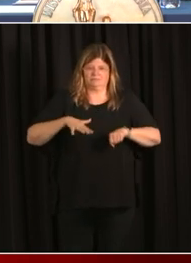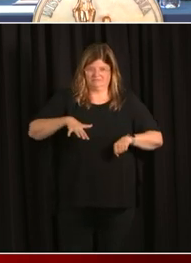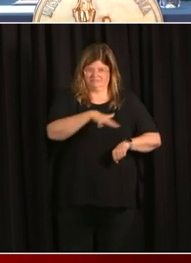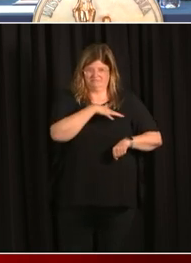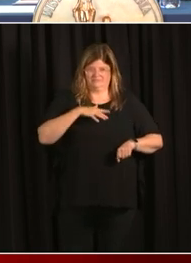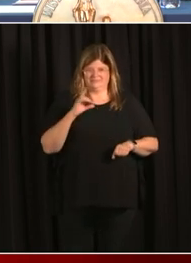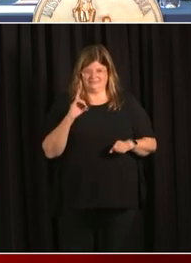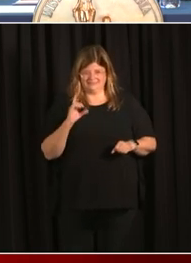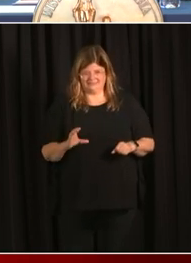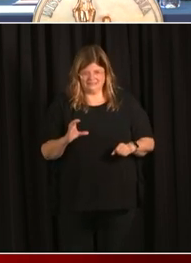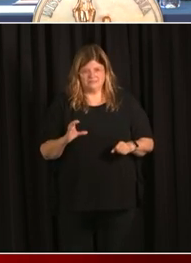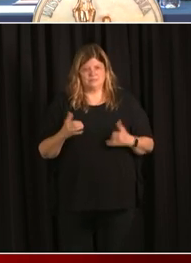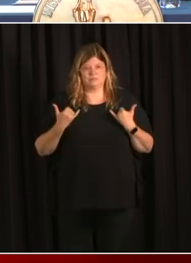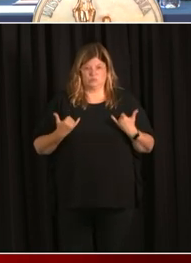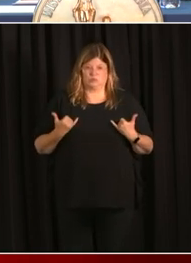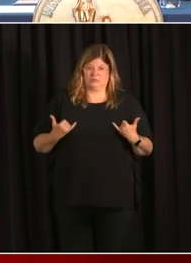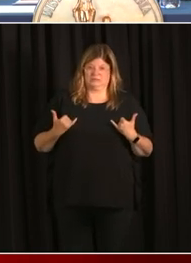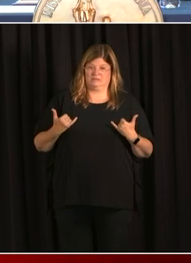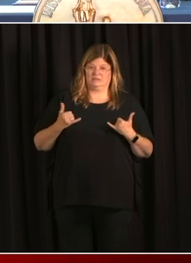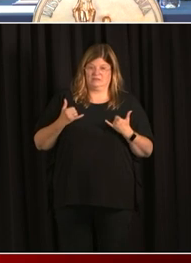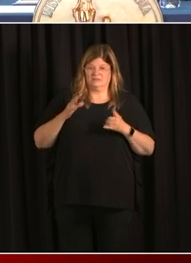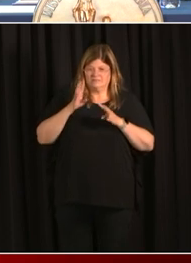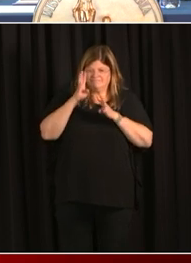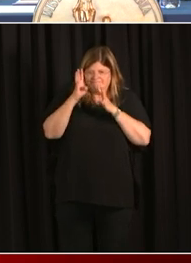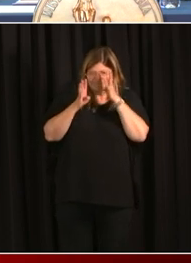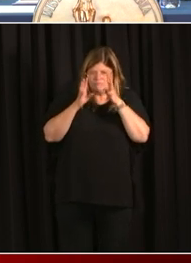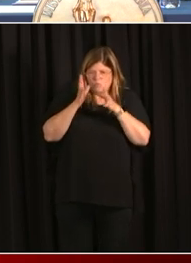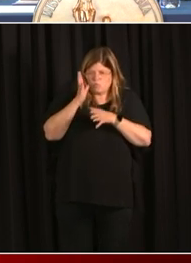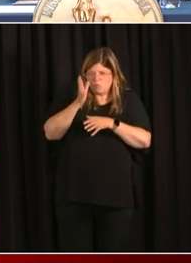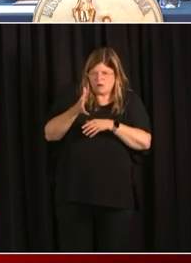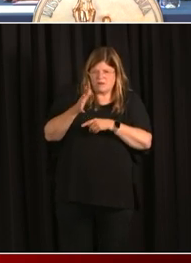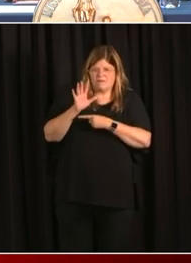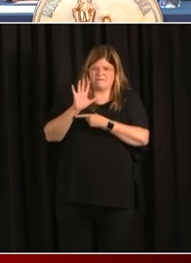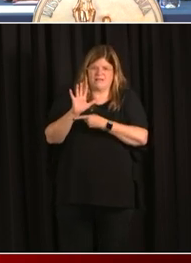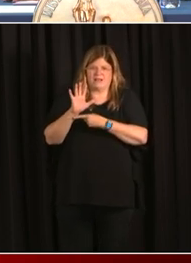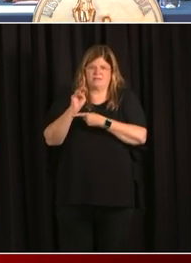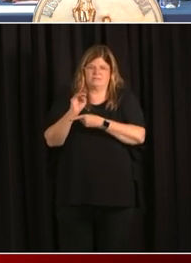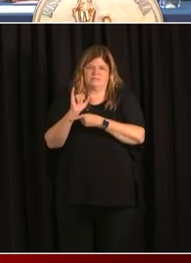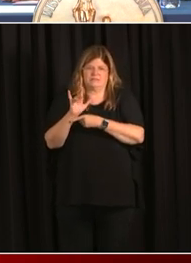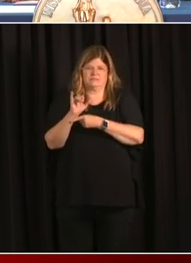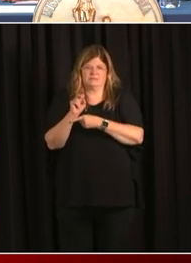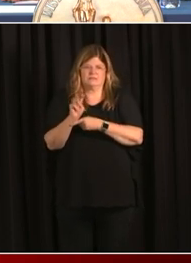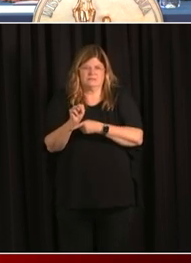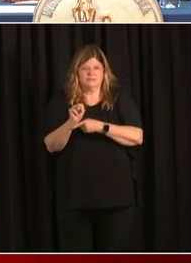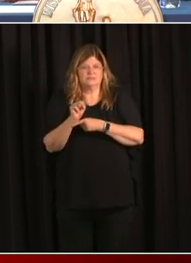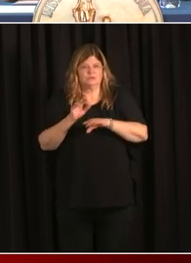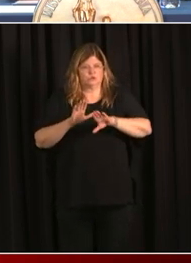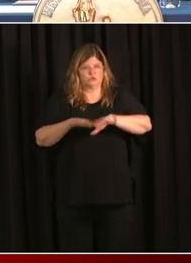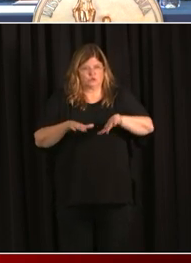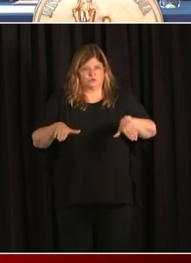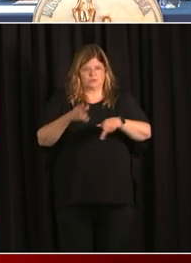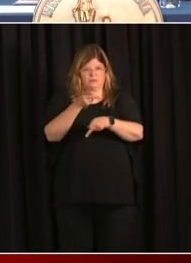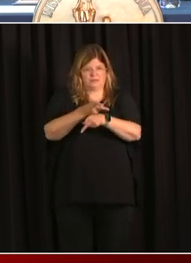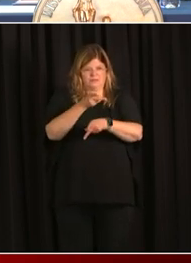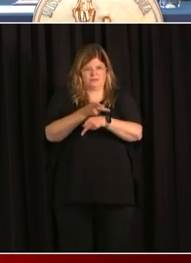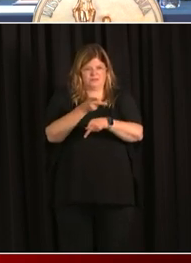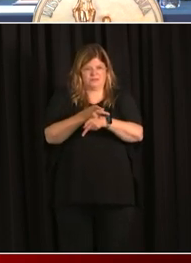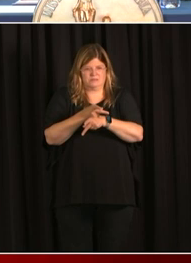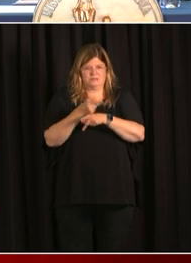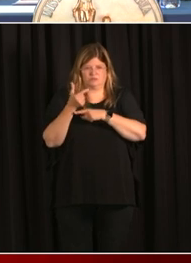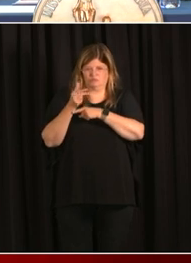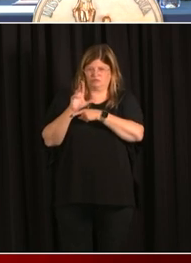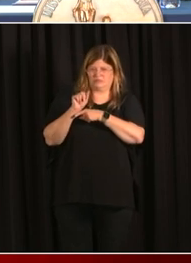are currently, I think, designing or about to put out $5 million in child care grants. Our Great